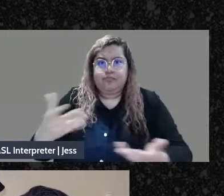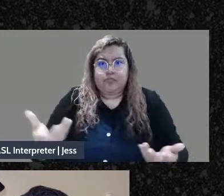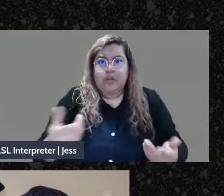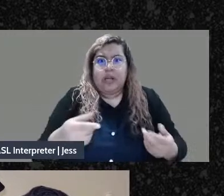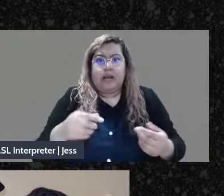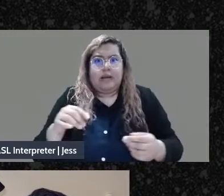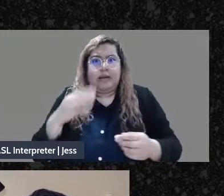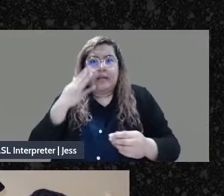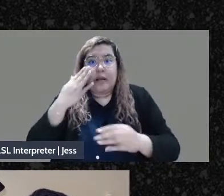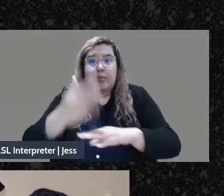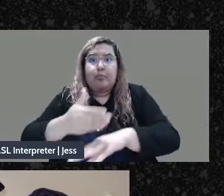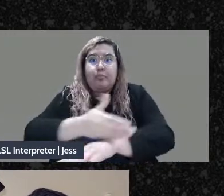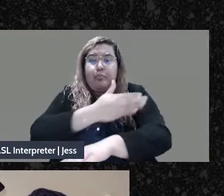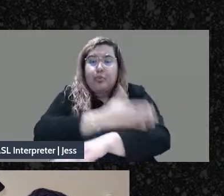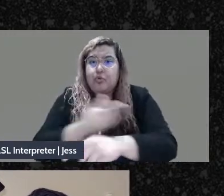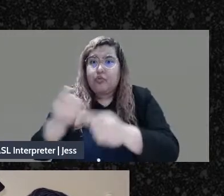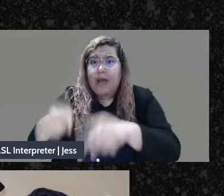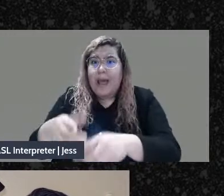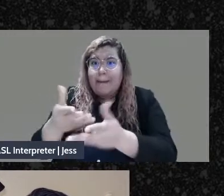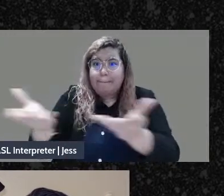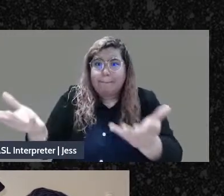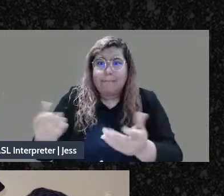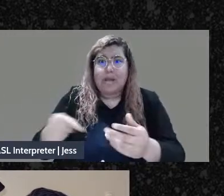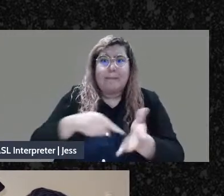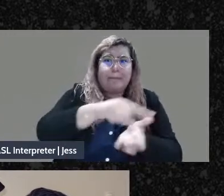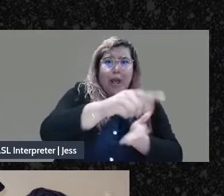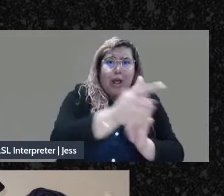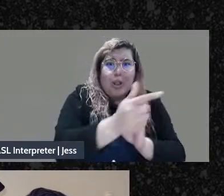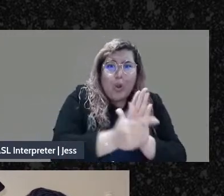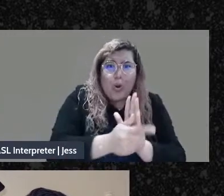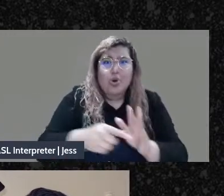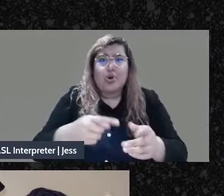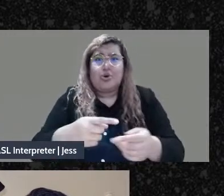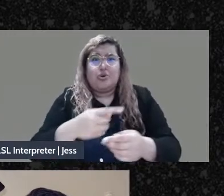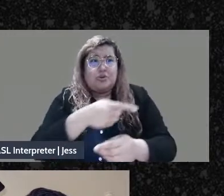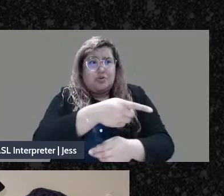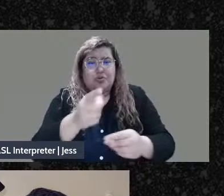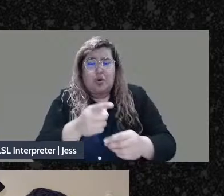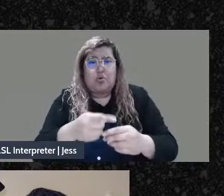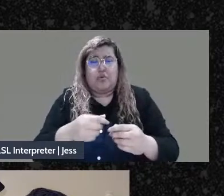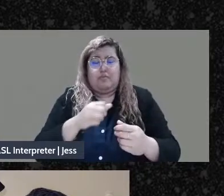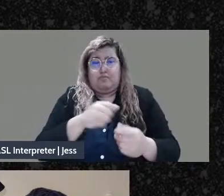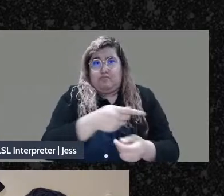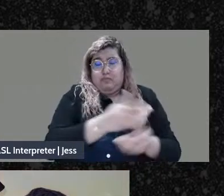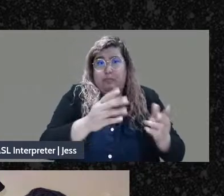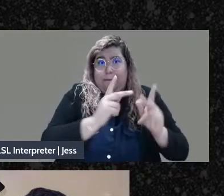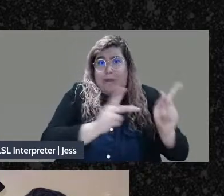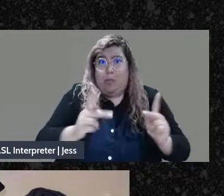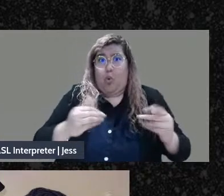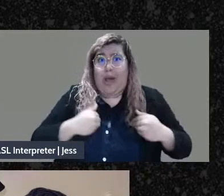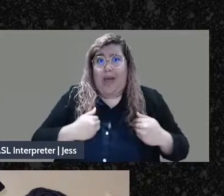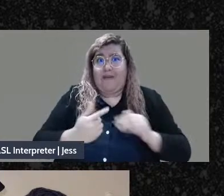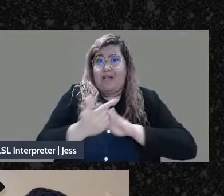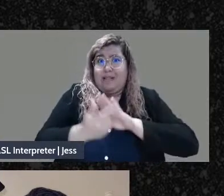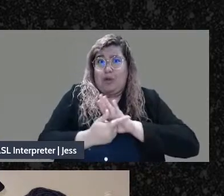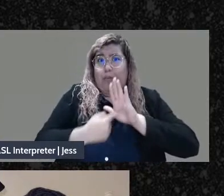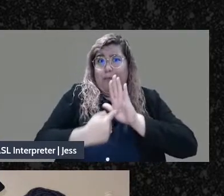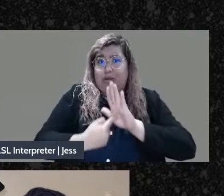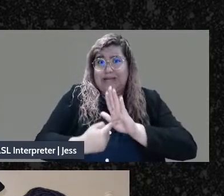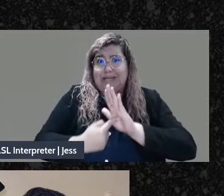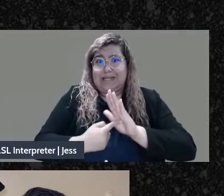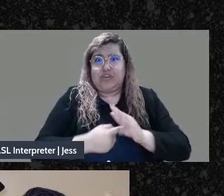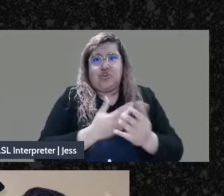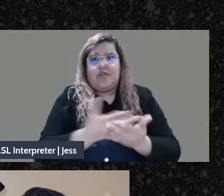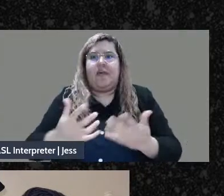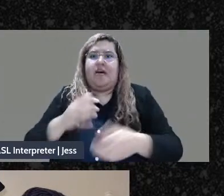just to shut it down. That took a while. But that work paid off, right? Because within hours, literally, of putting out our demands to defund the police